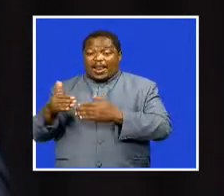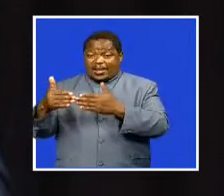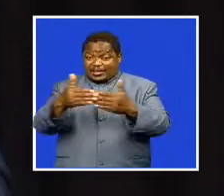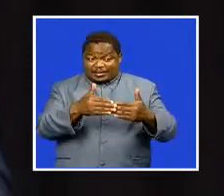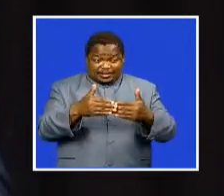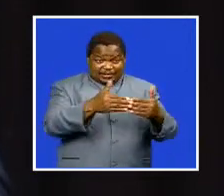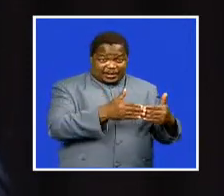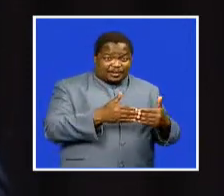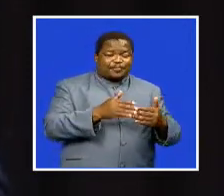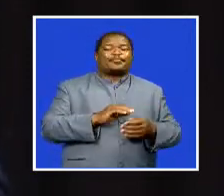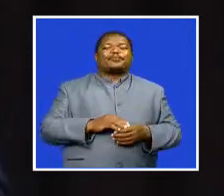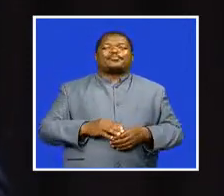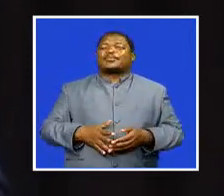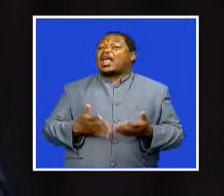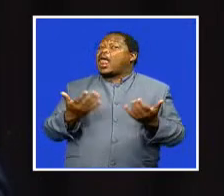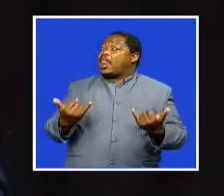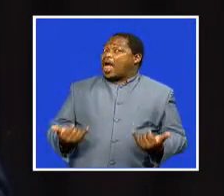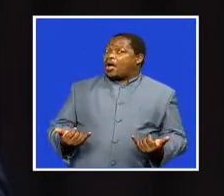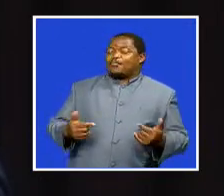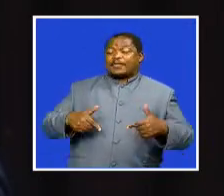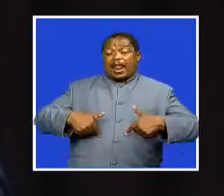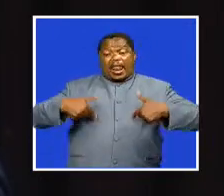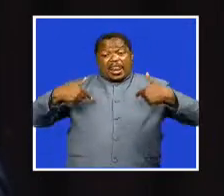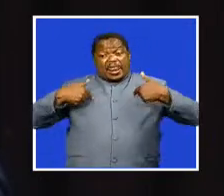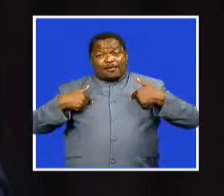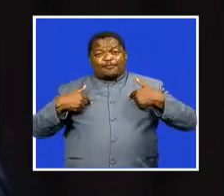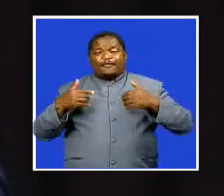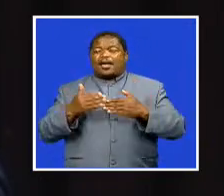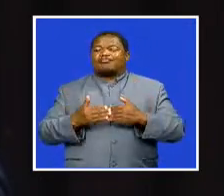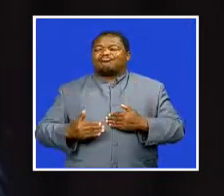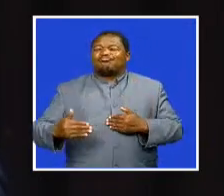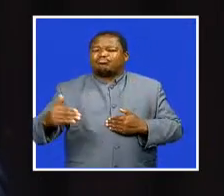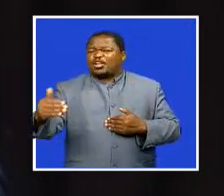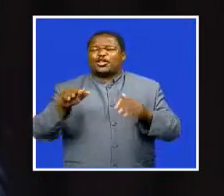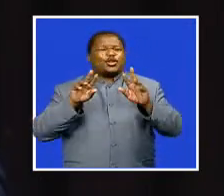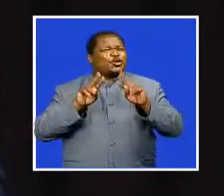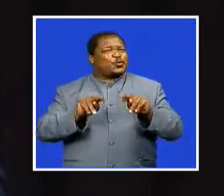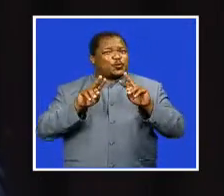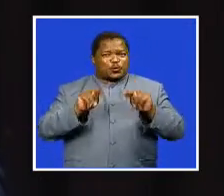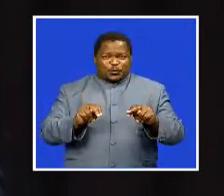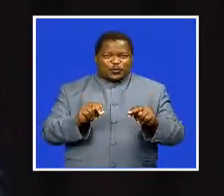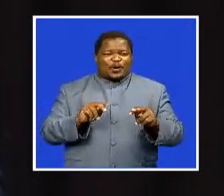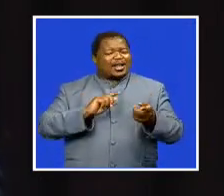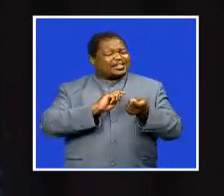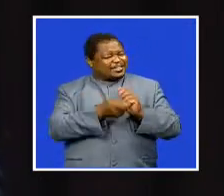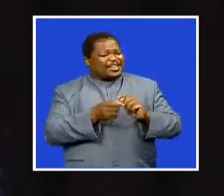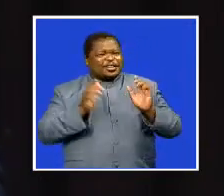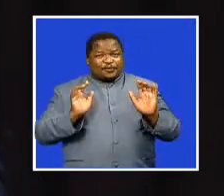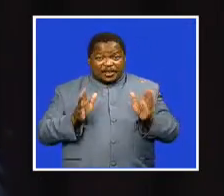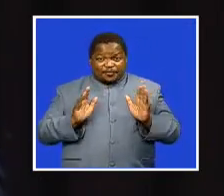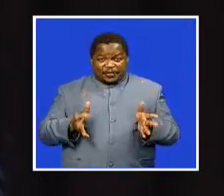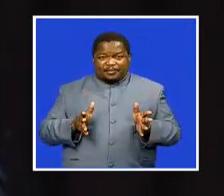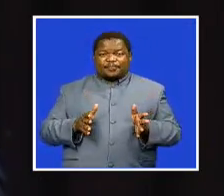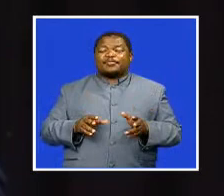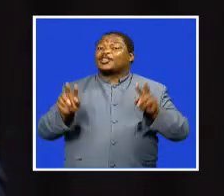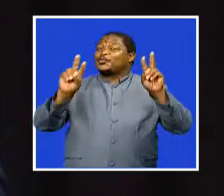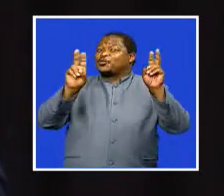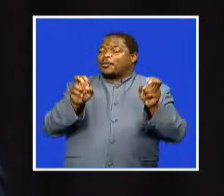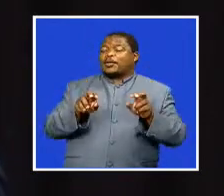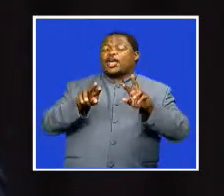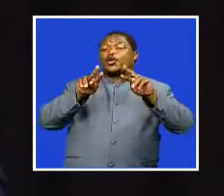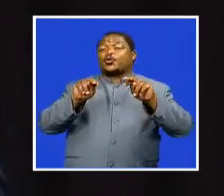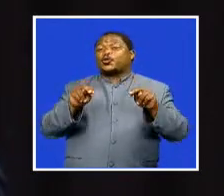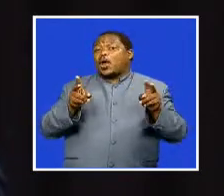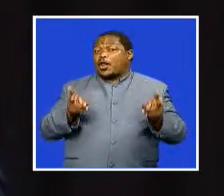is crucial that we do so with the full commitment of taking care of not just ourselves,